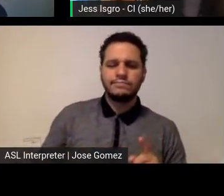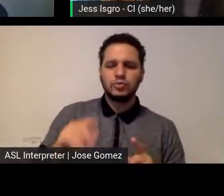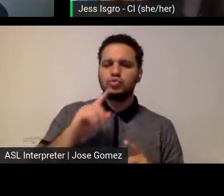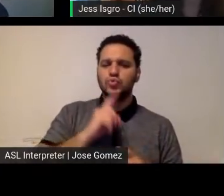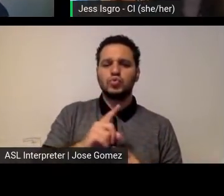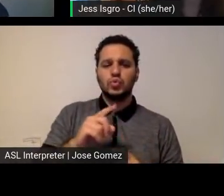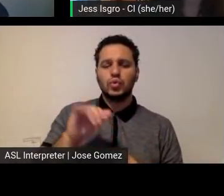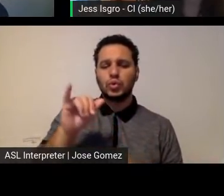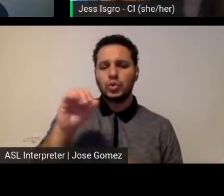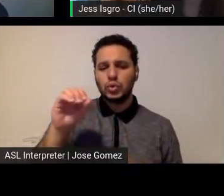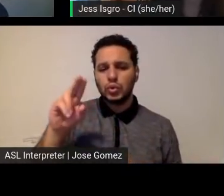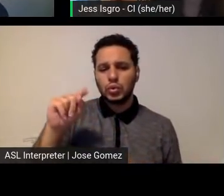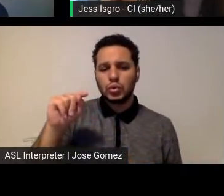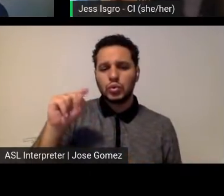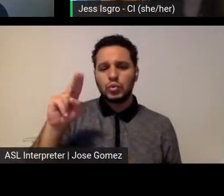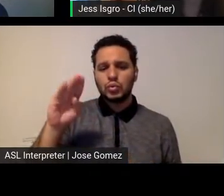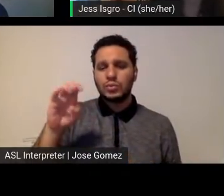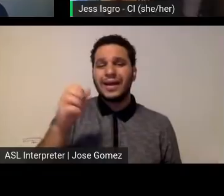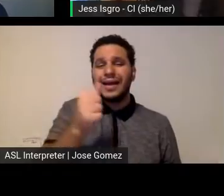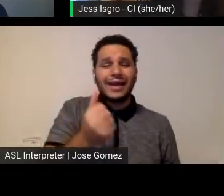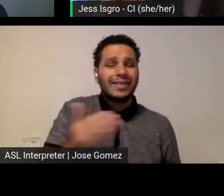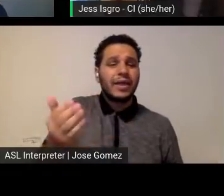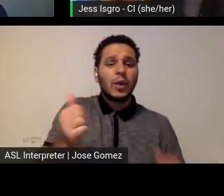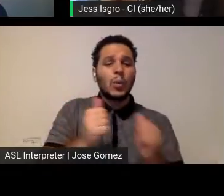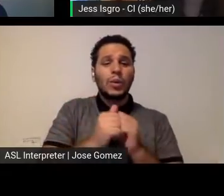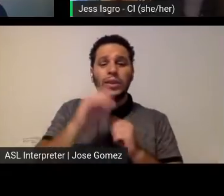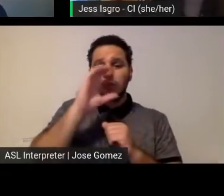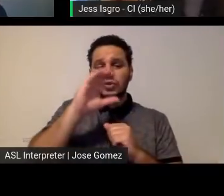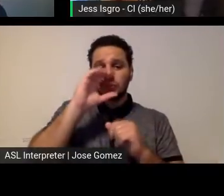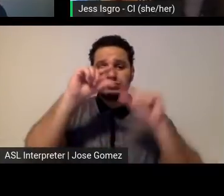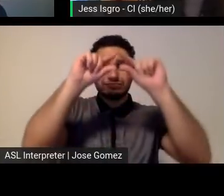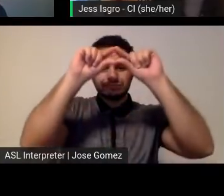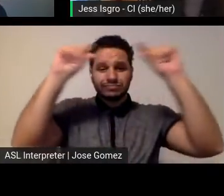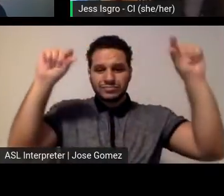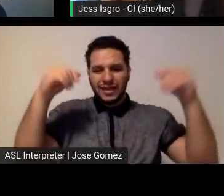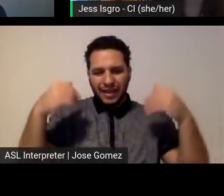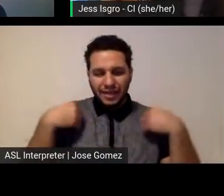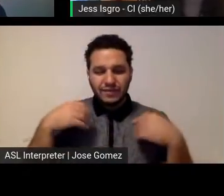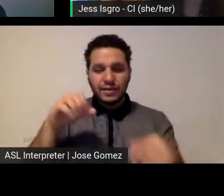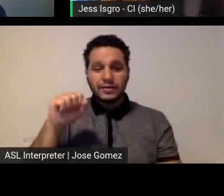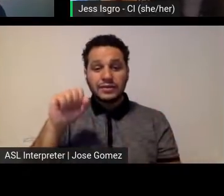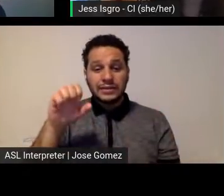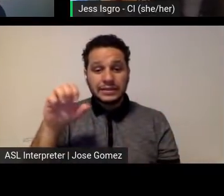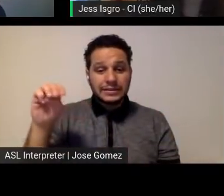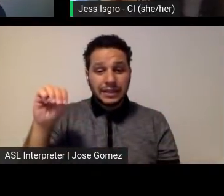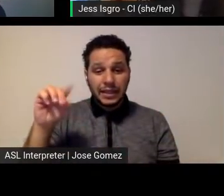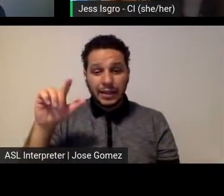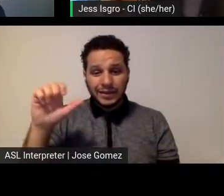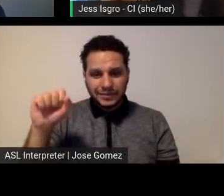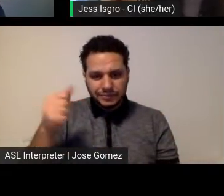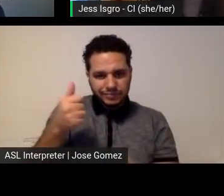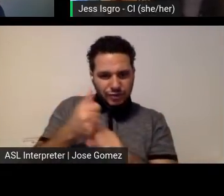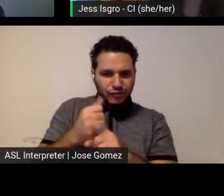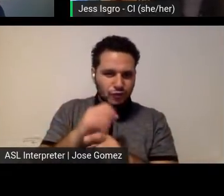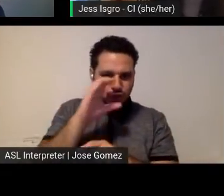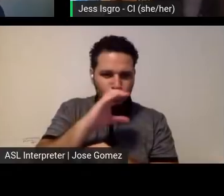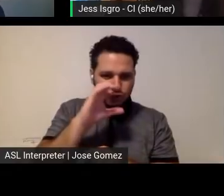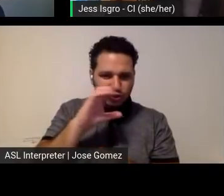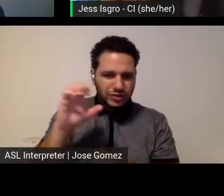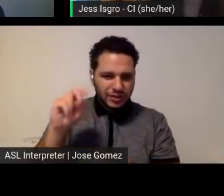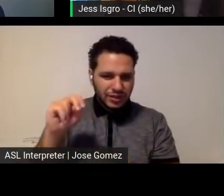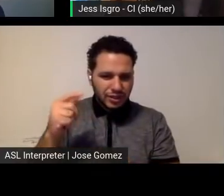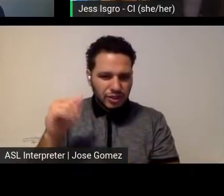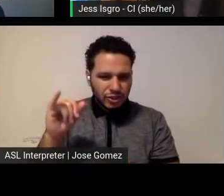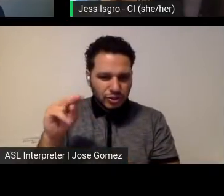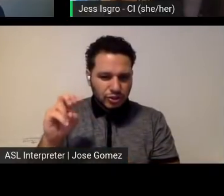or anything with the search bar at the top has a search engine, right? Seamless is a search engine. So you're going to want to do everything